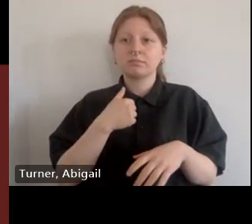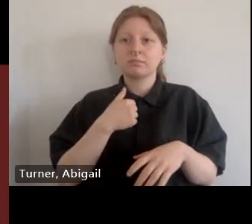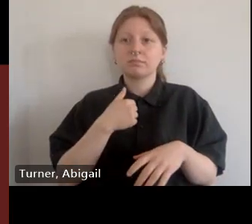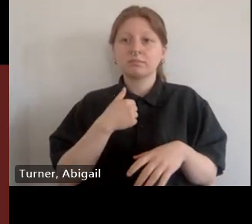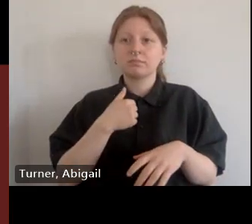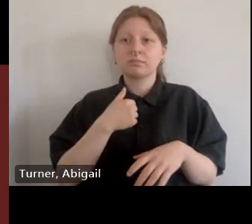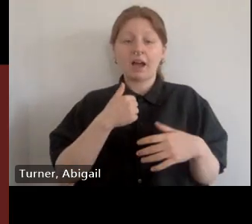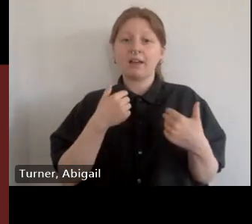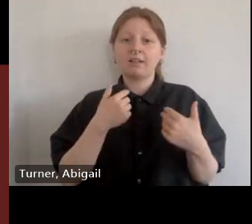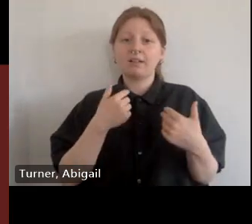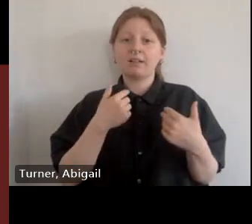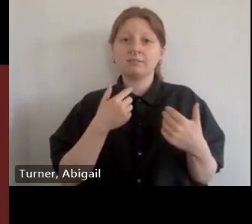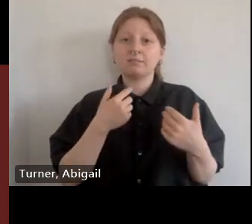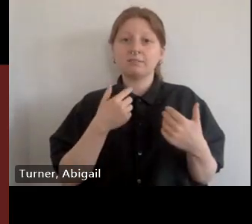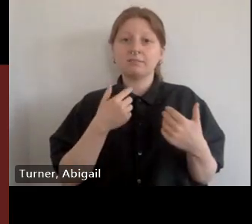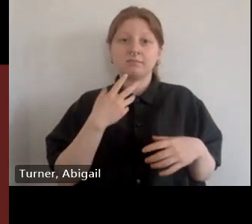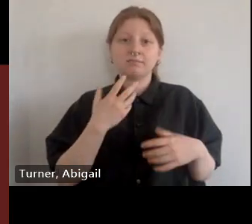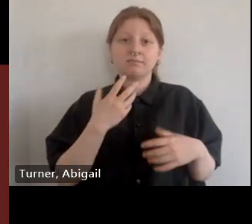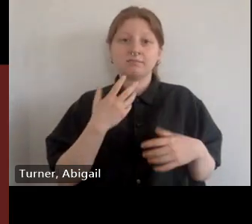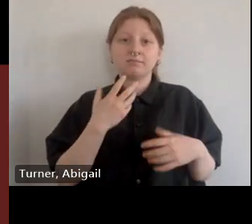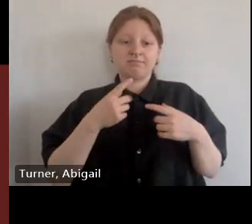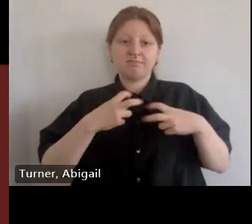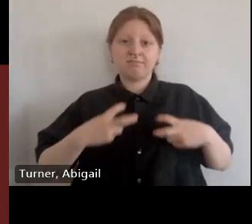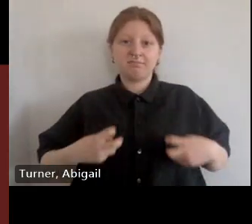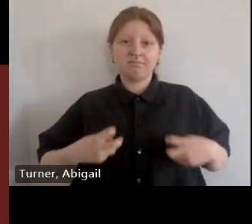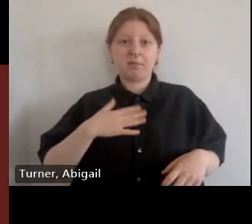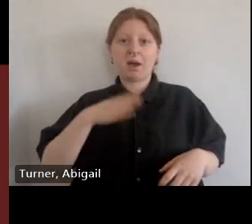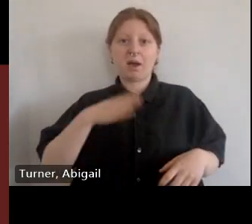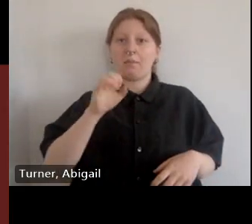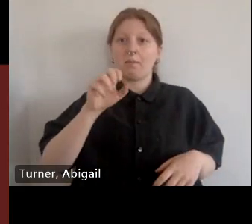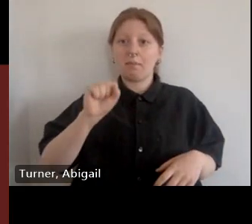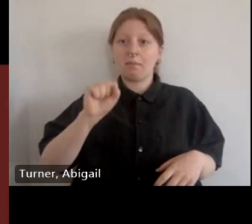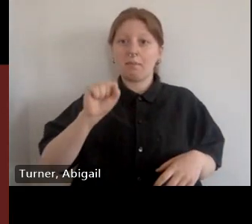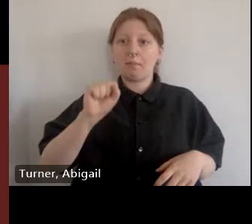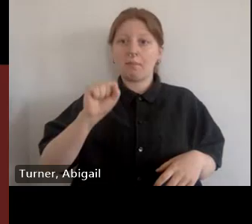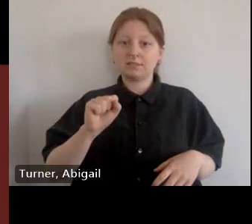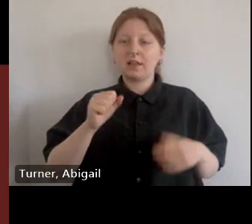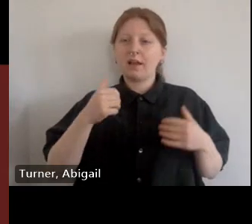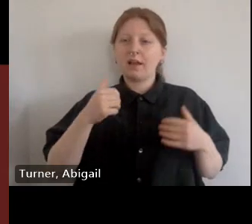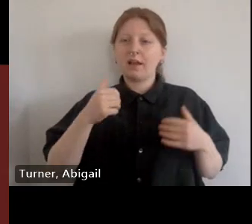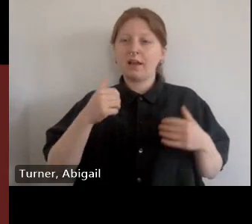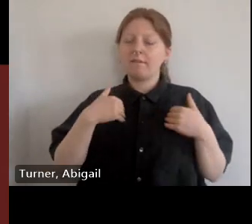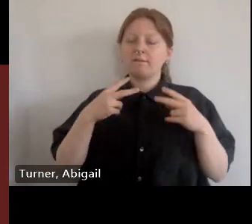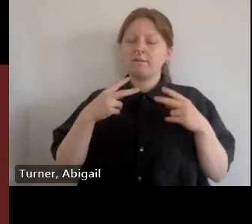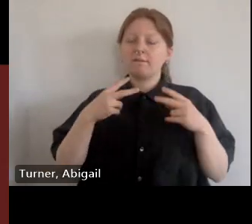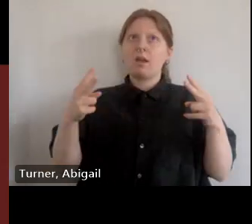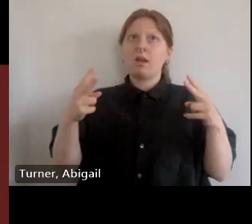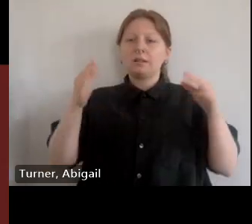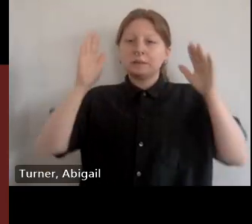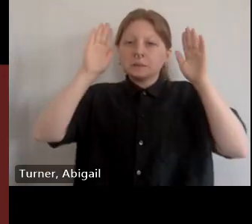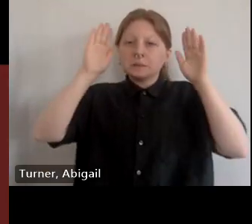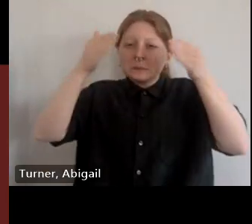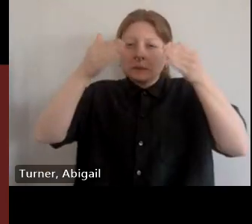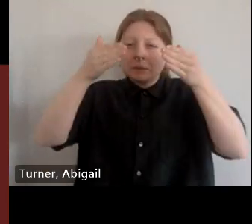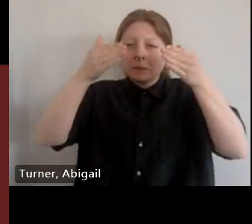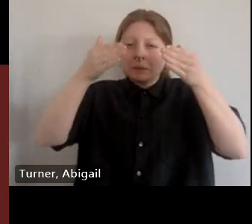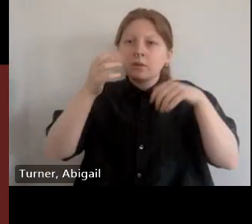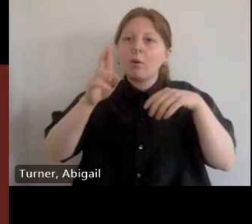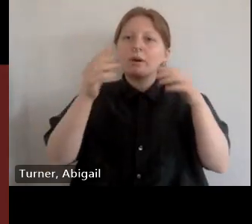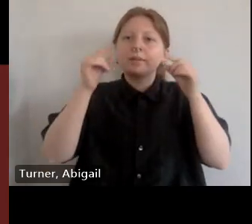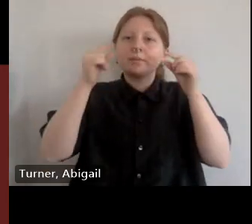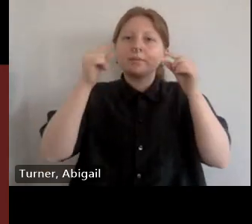is that many people in my family have very, very narrow eyes, right? Like my eyes are big. Many people in my family have